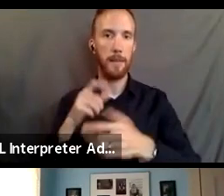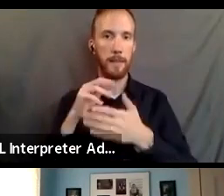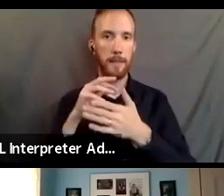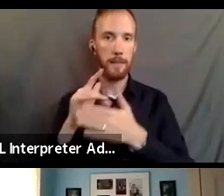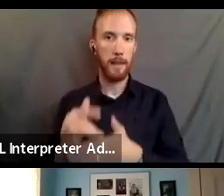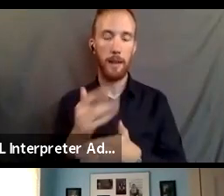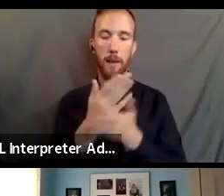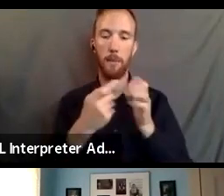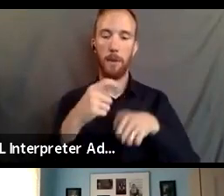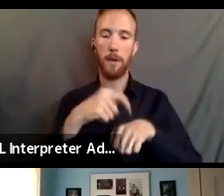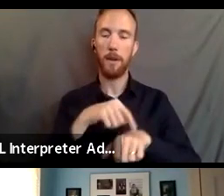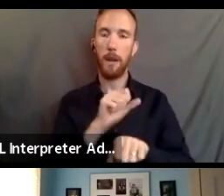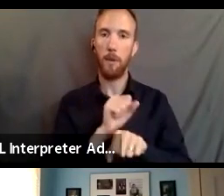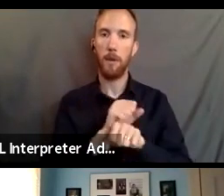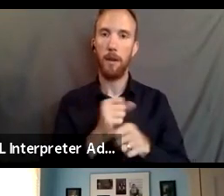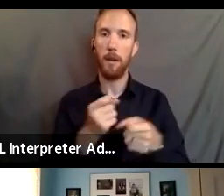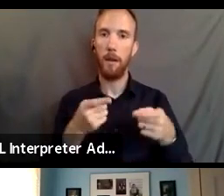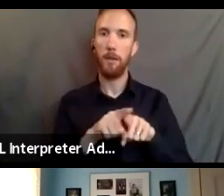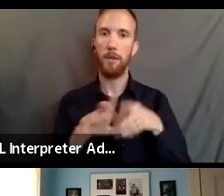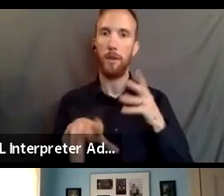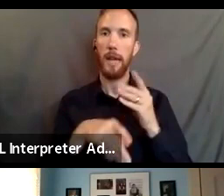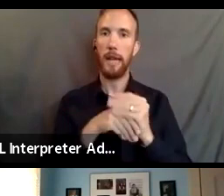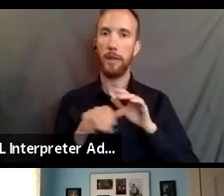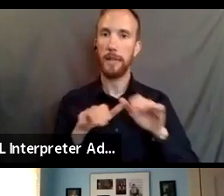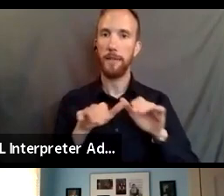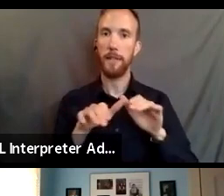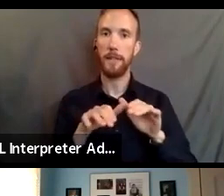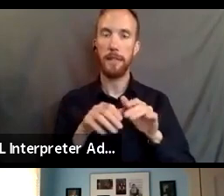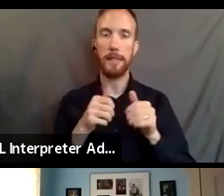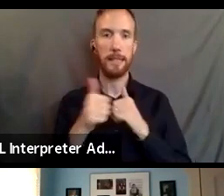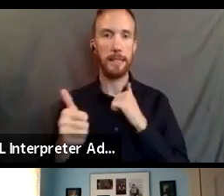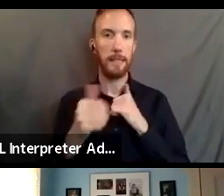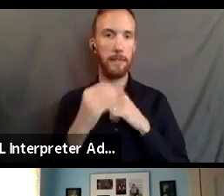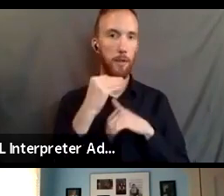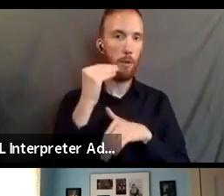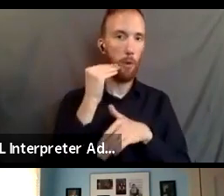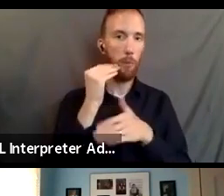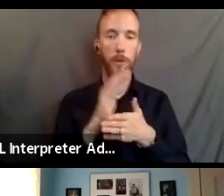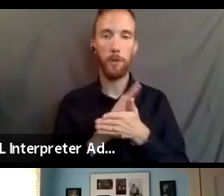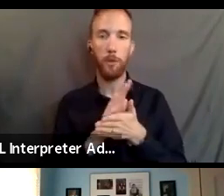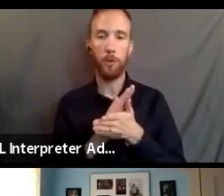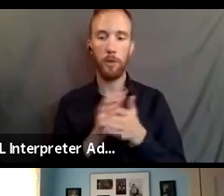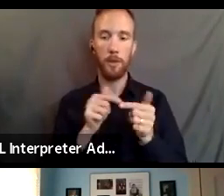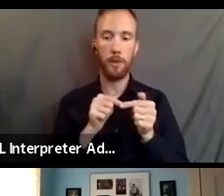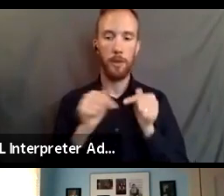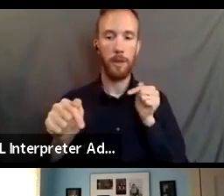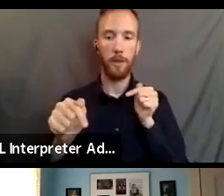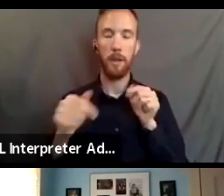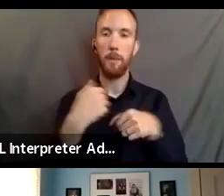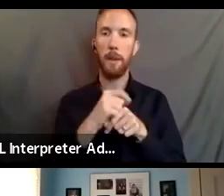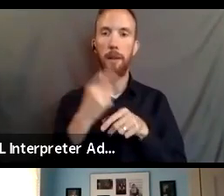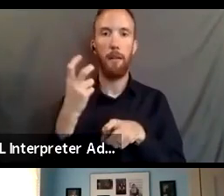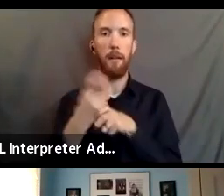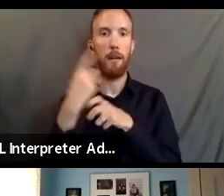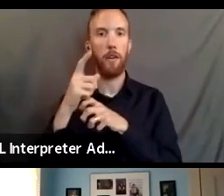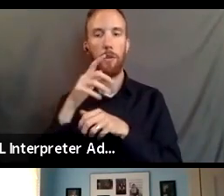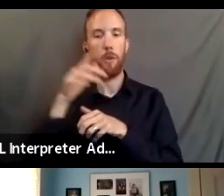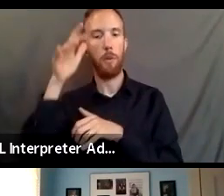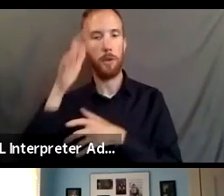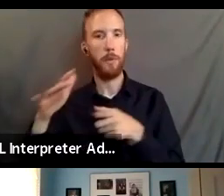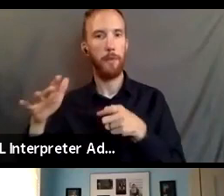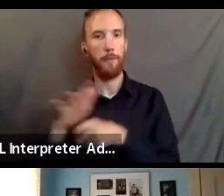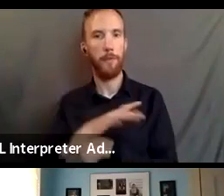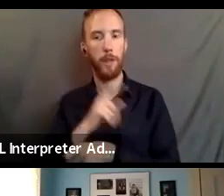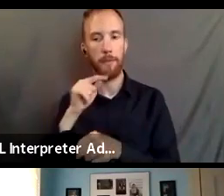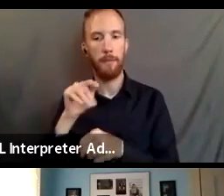extracurricular activities the distance from home to school also makes it challenging for parents to be fully engaged with this school